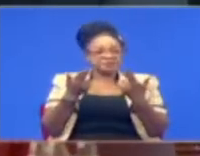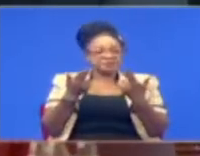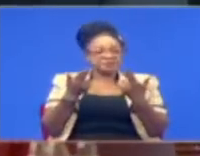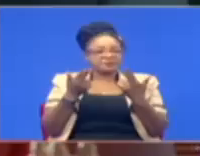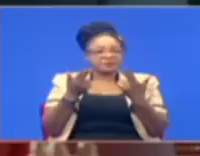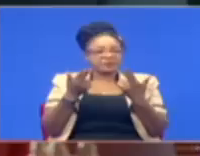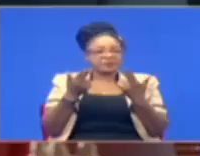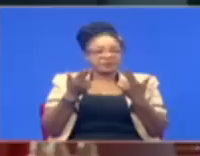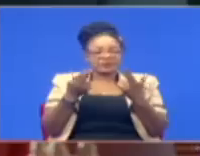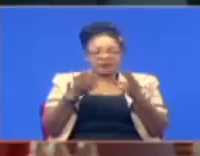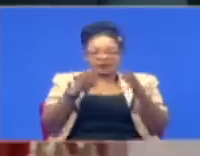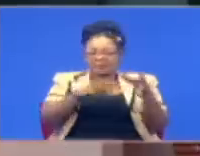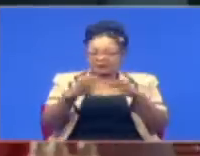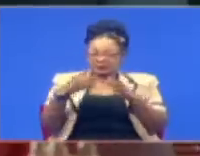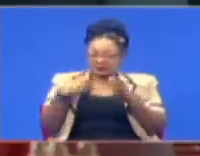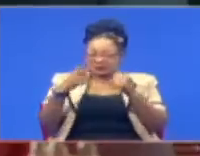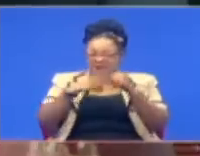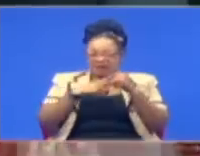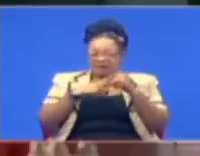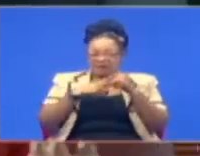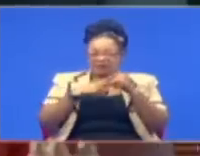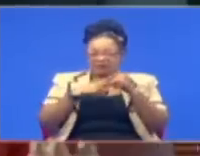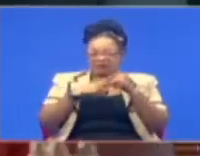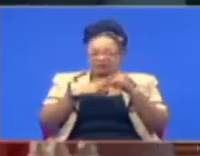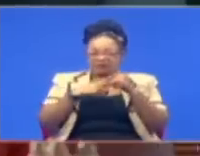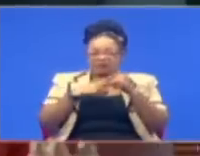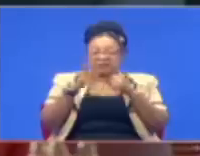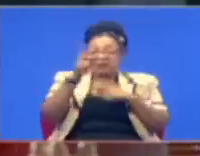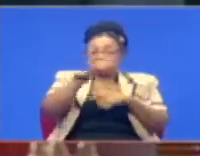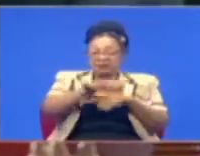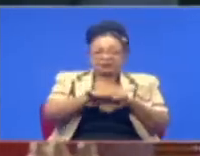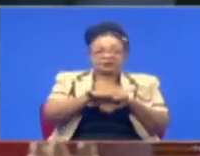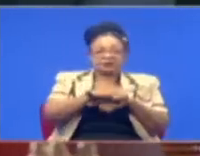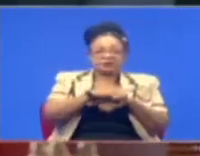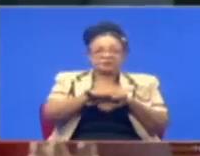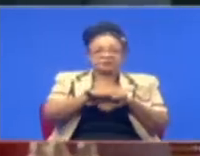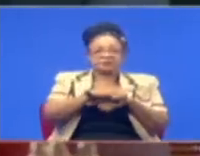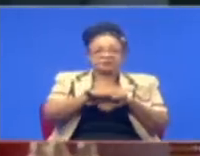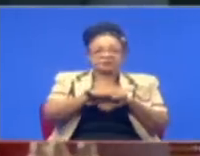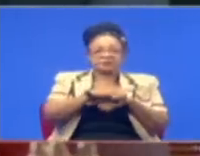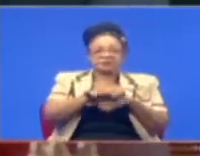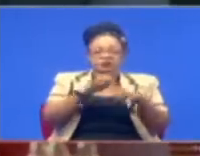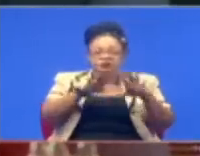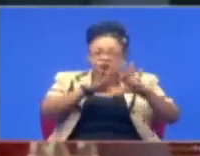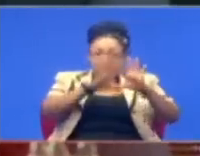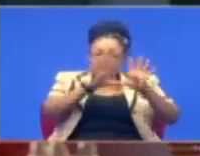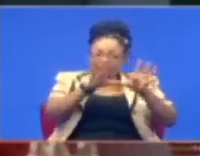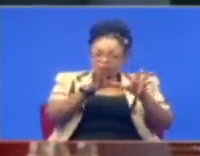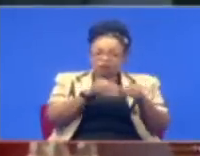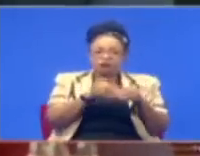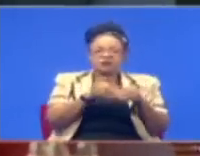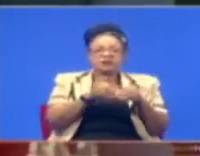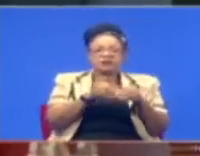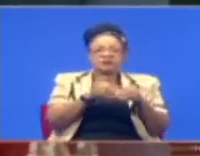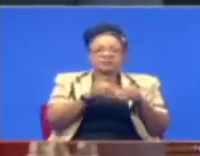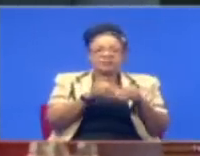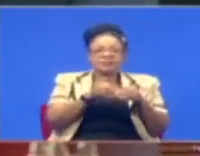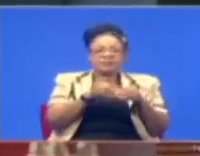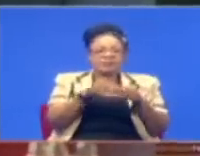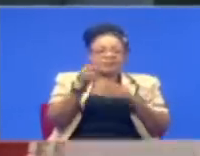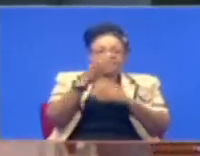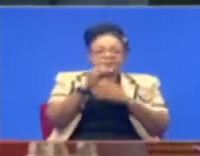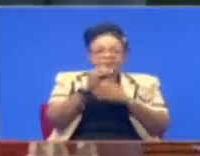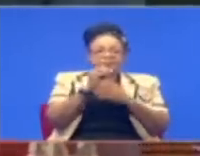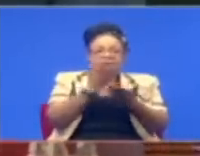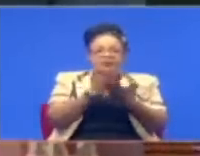party has 7 days, 7 solid days, put your act together. So the